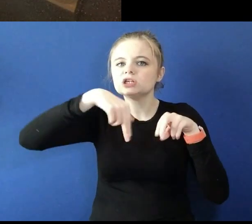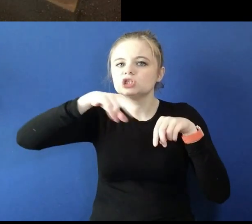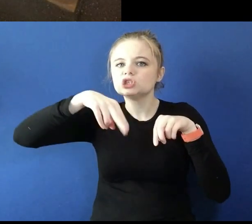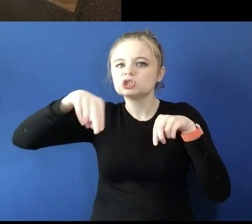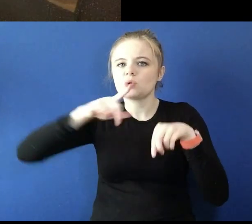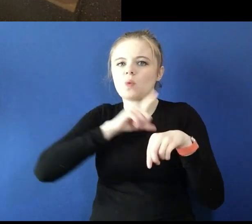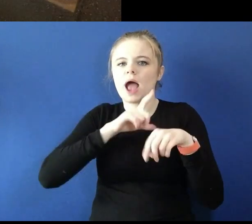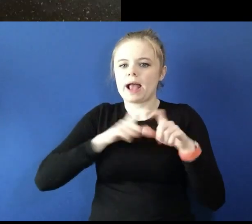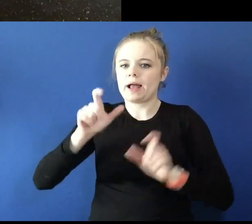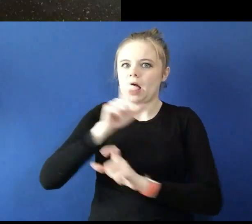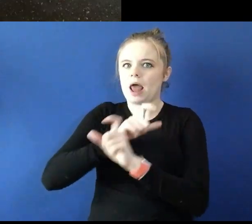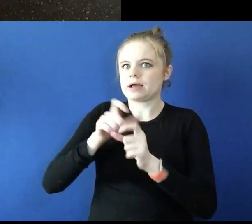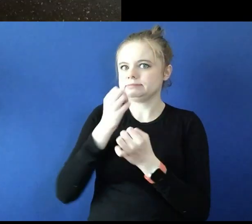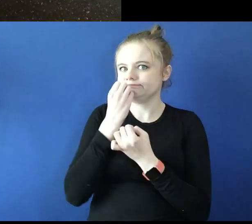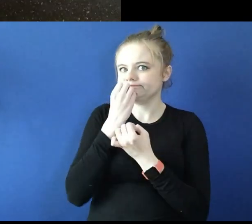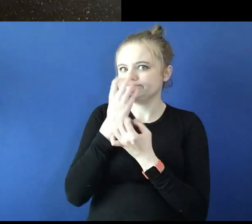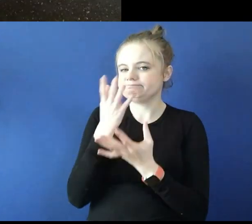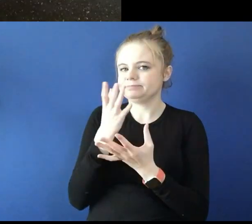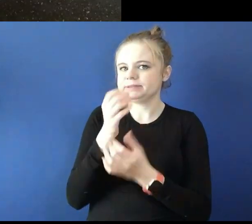oven.